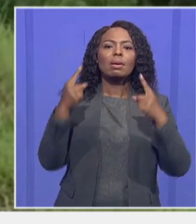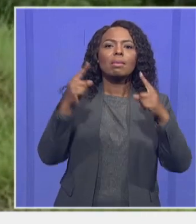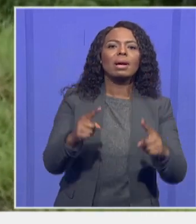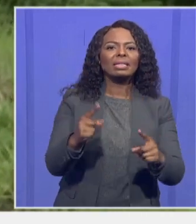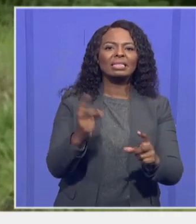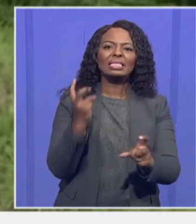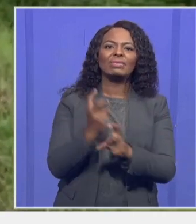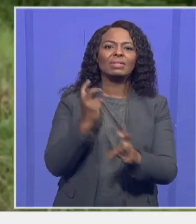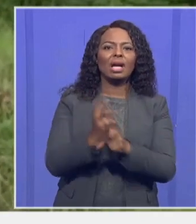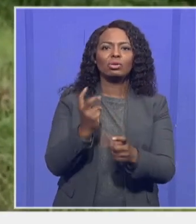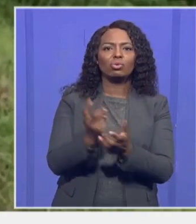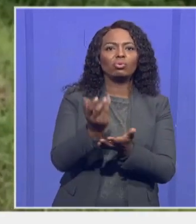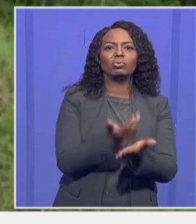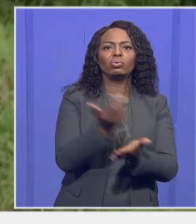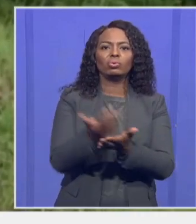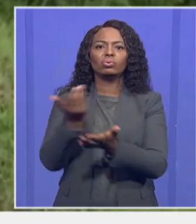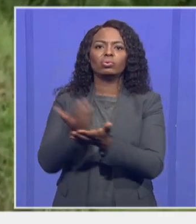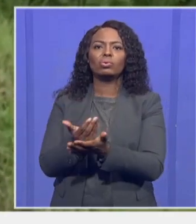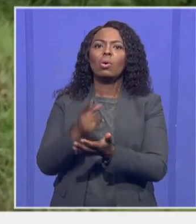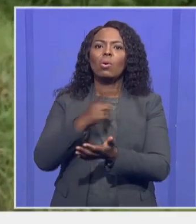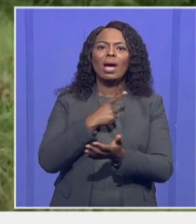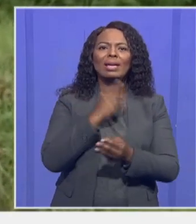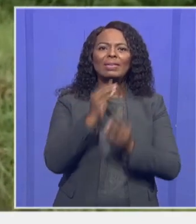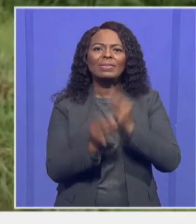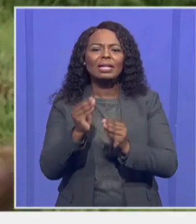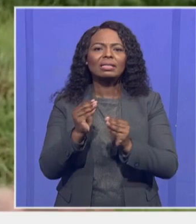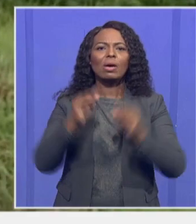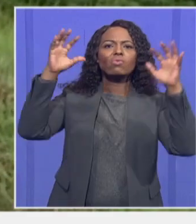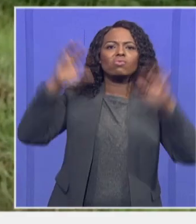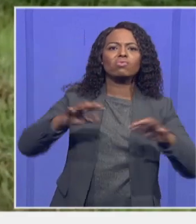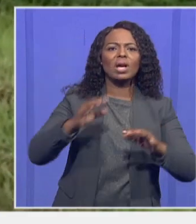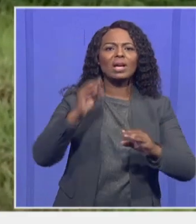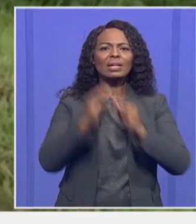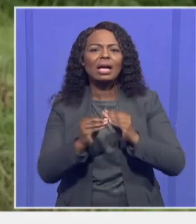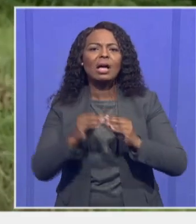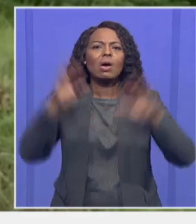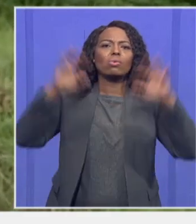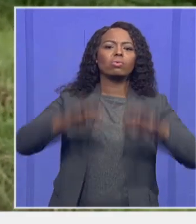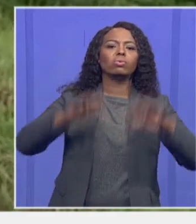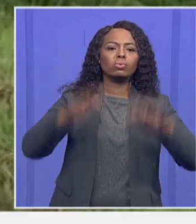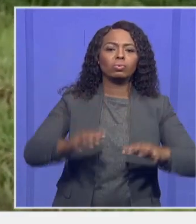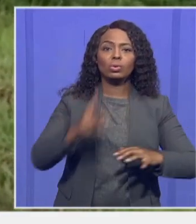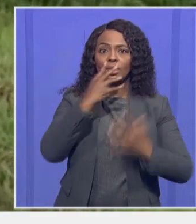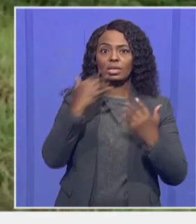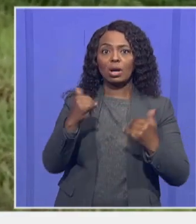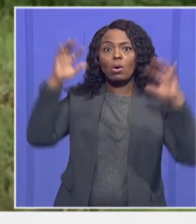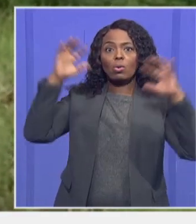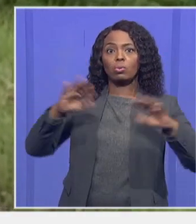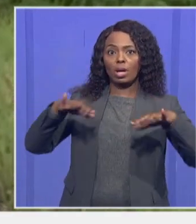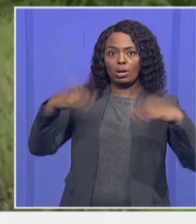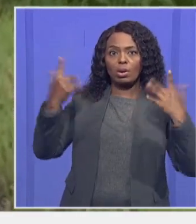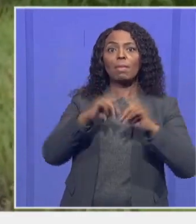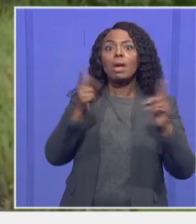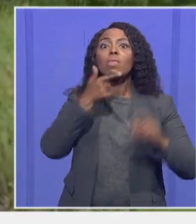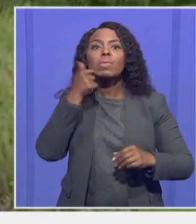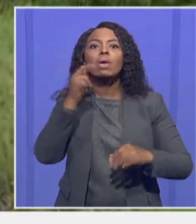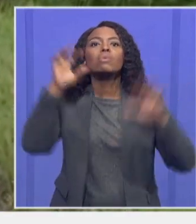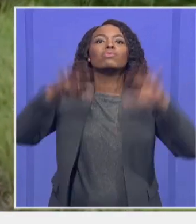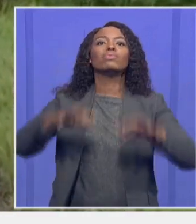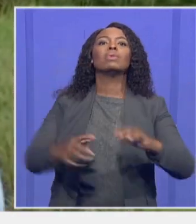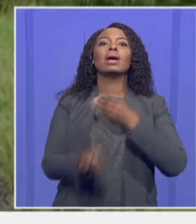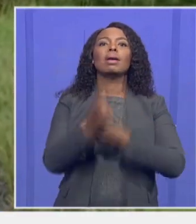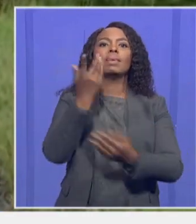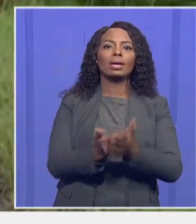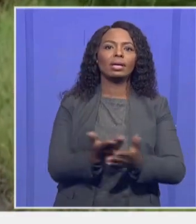difficult at this point because the rain keeps coming and going, keeps stopping. As you can see, it's not raining right now, but it can start any minute. So rescue